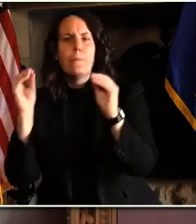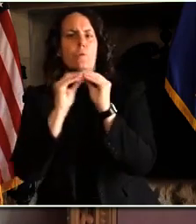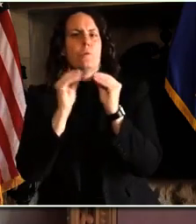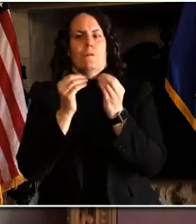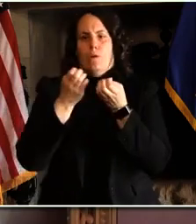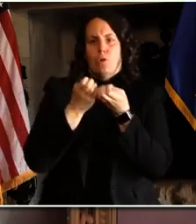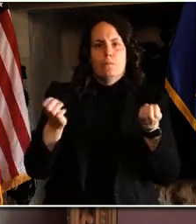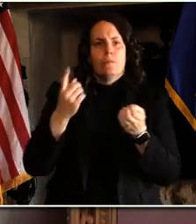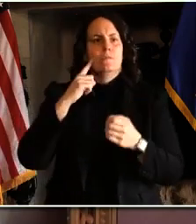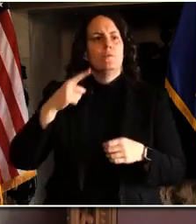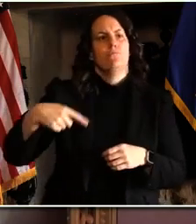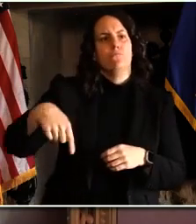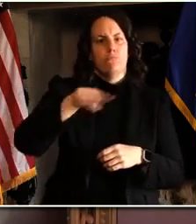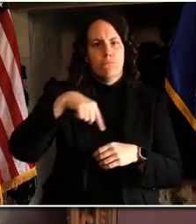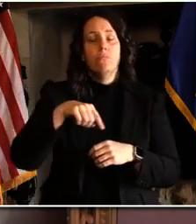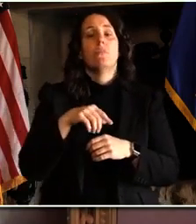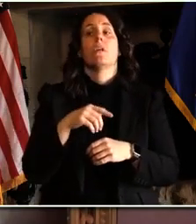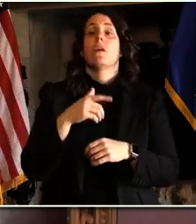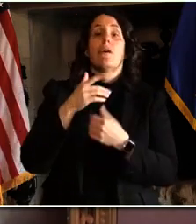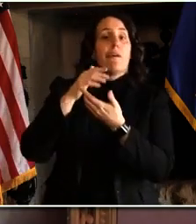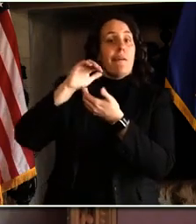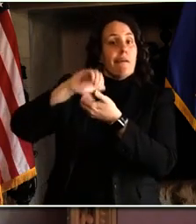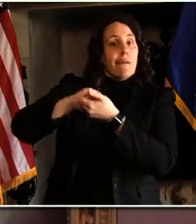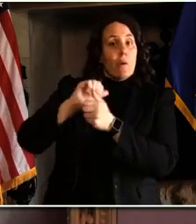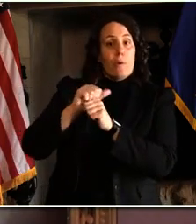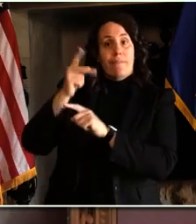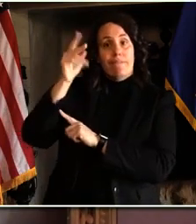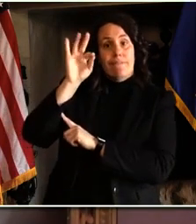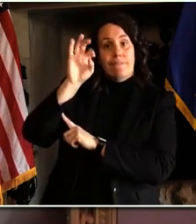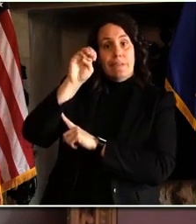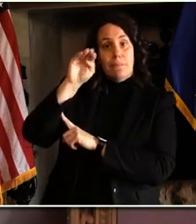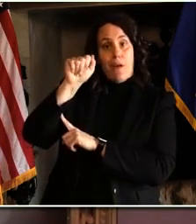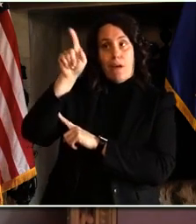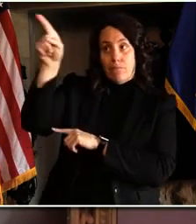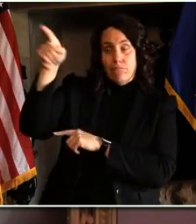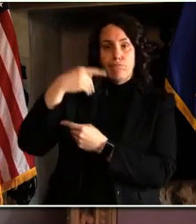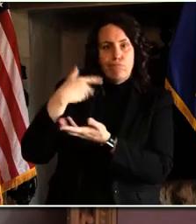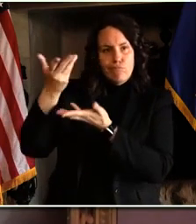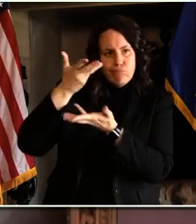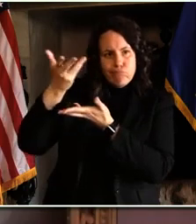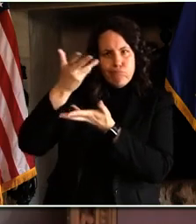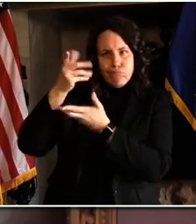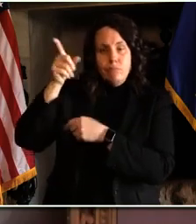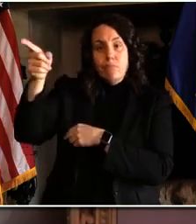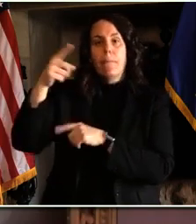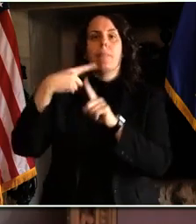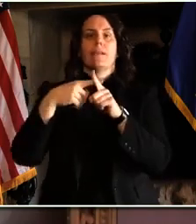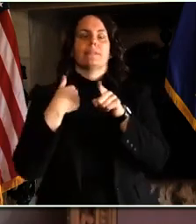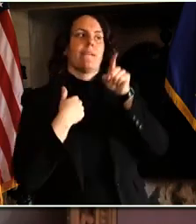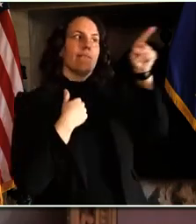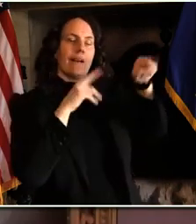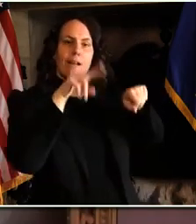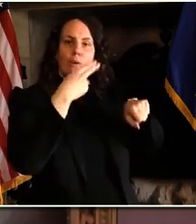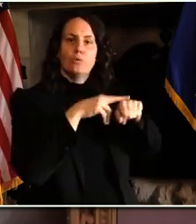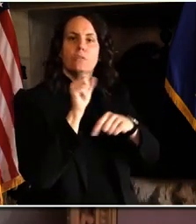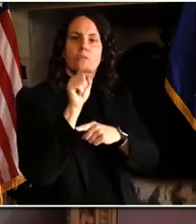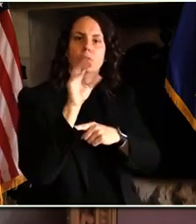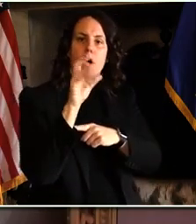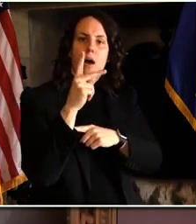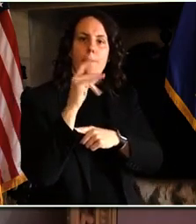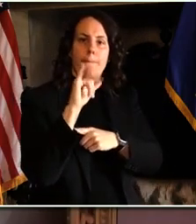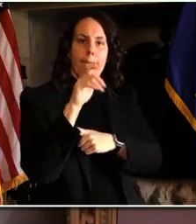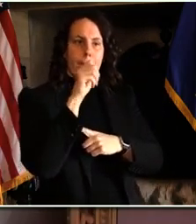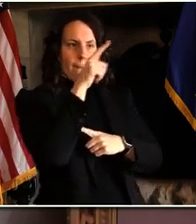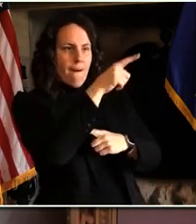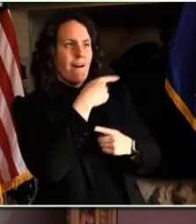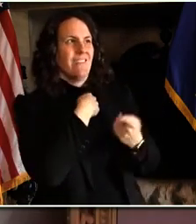FEMA and the Strategic National Stockpile, or SNS, procurement, donation, and through a buyback